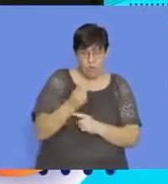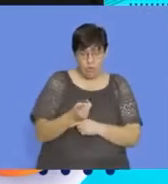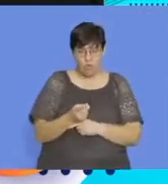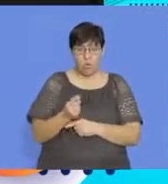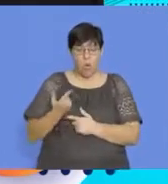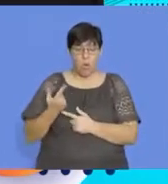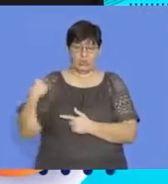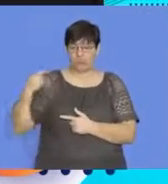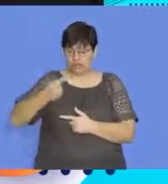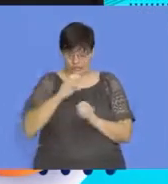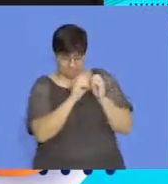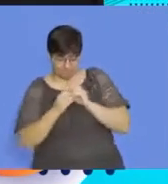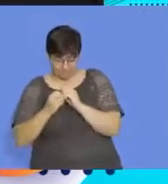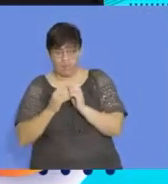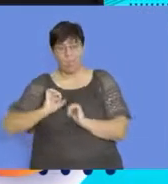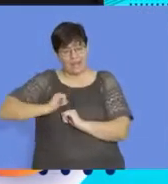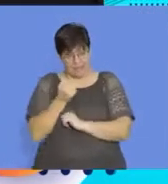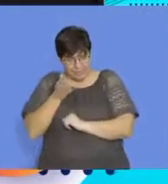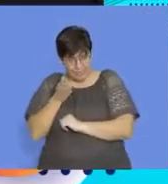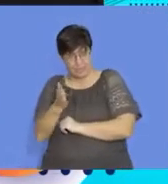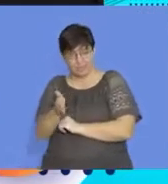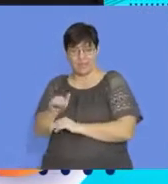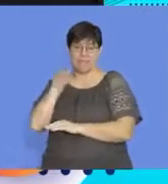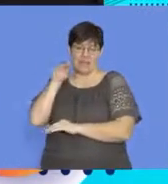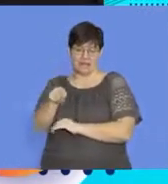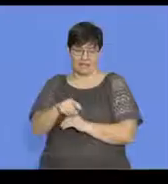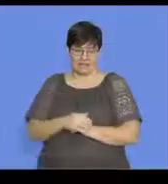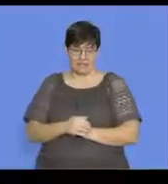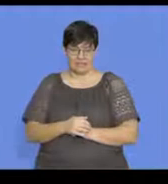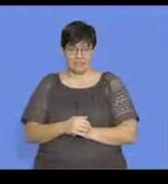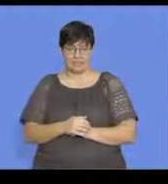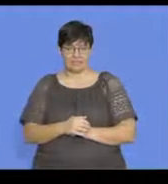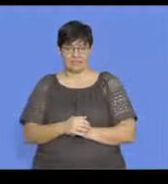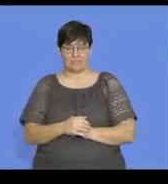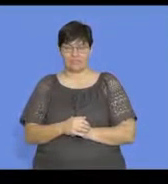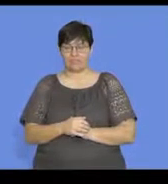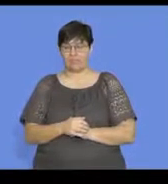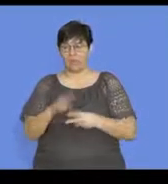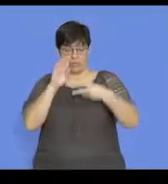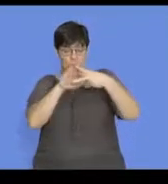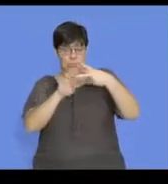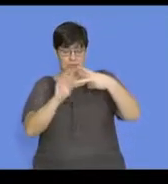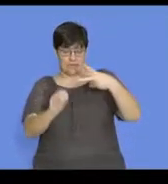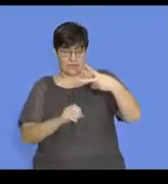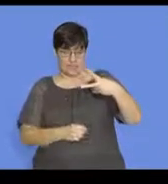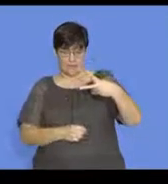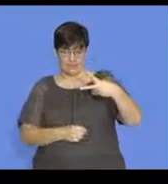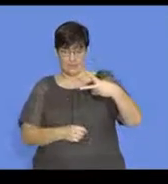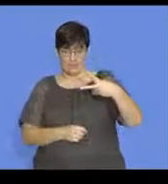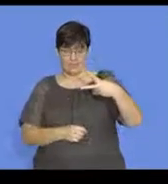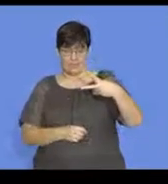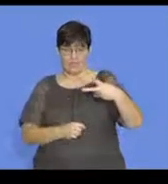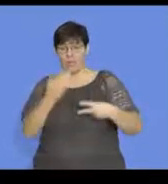We need to keep a seed bank. Guys, there are two of them, All right, and you need to know about the